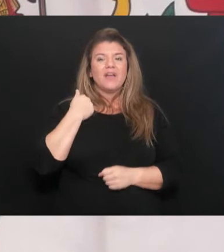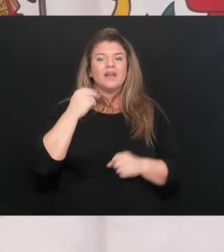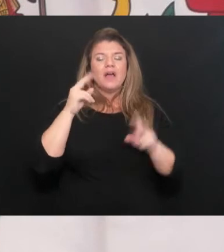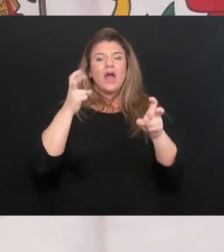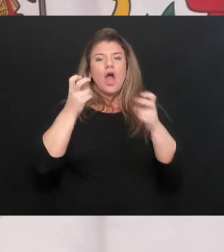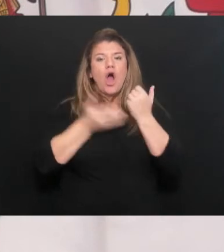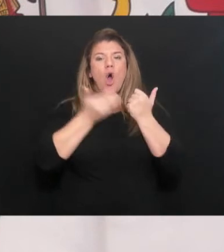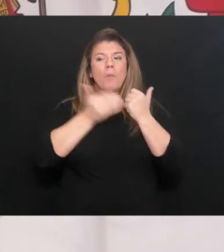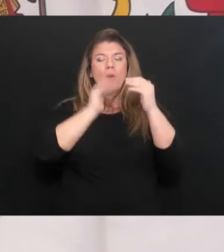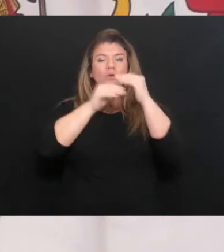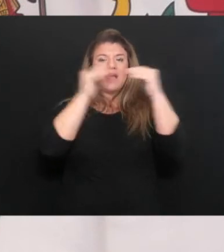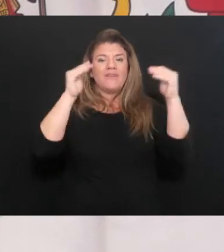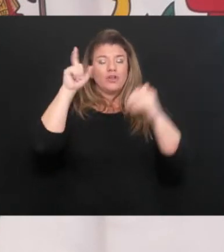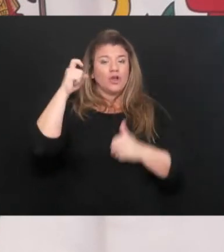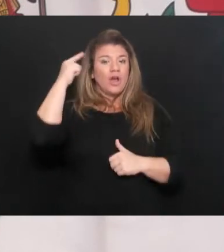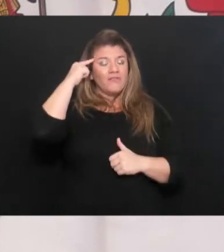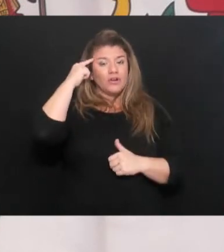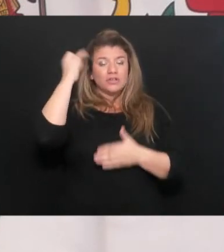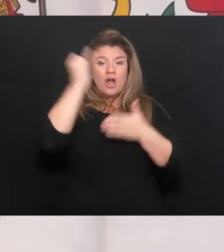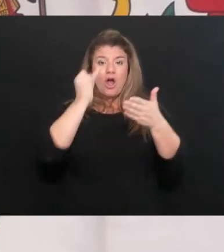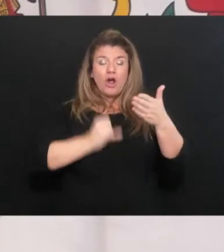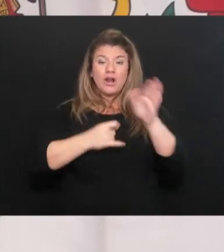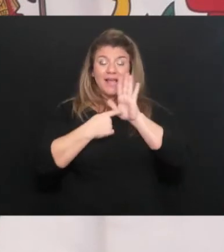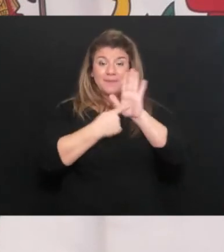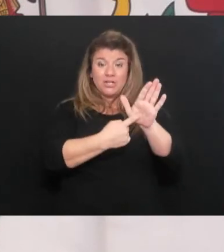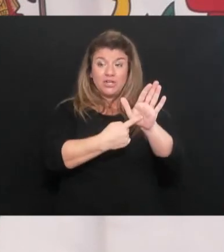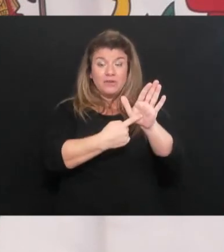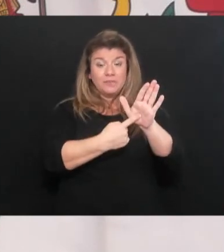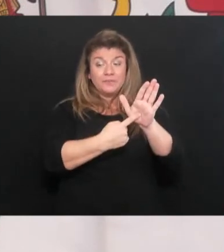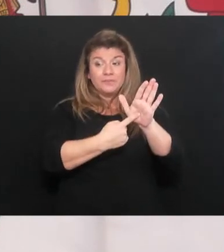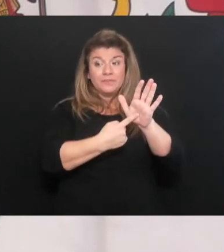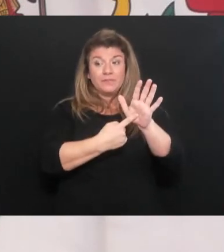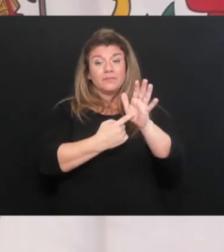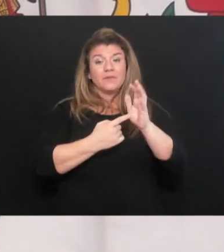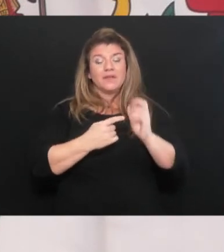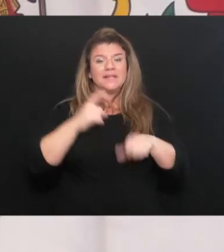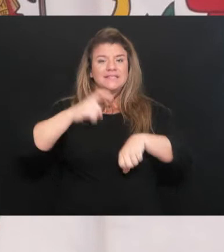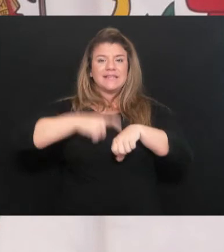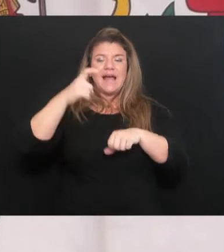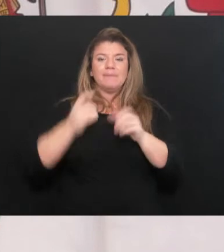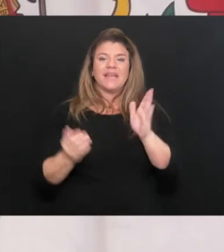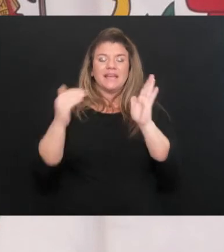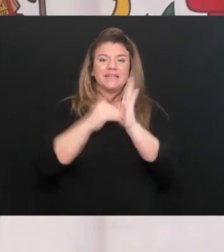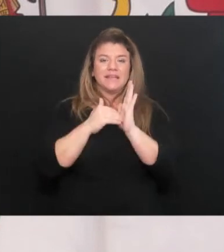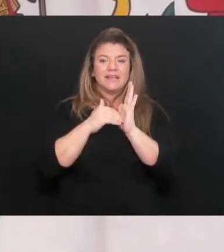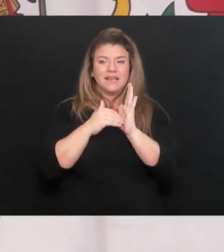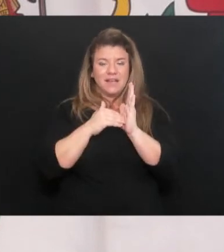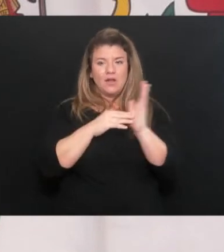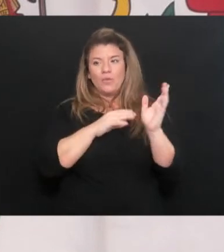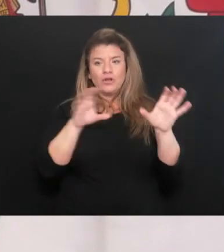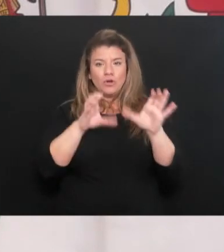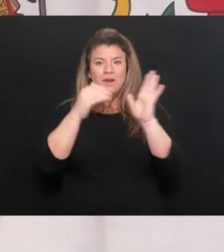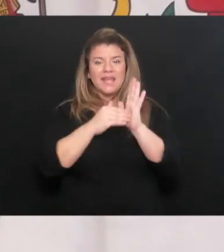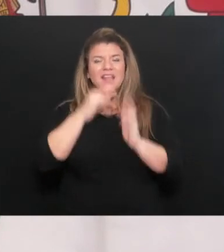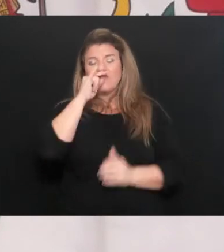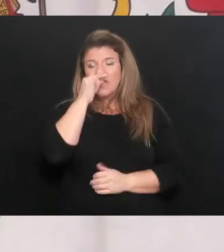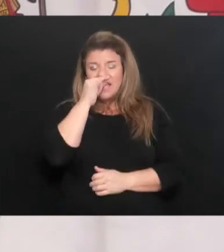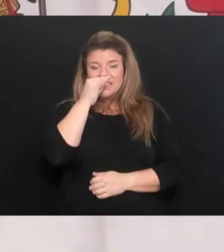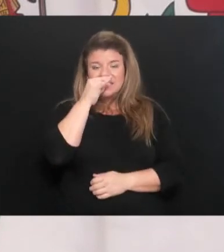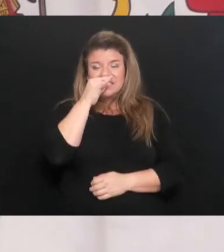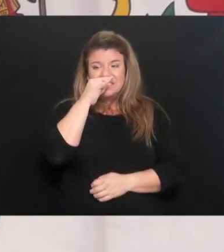Heaven Governor's Art Exhibition, and it's time again, you know, that we go again. It's for